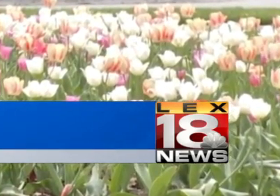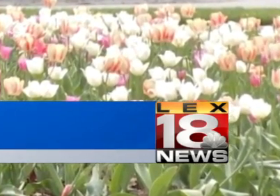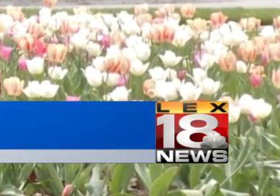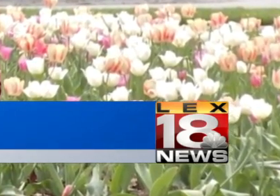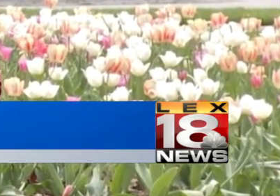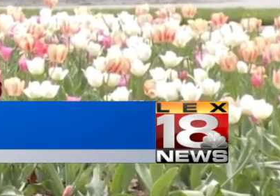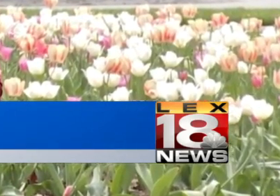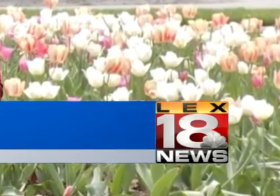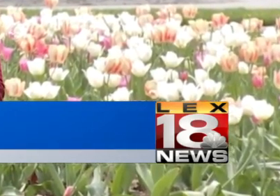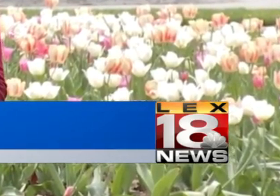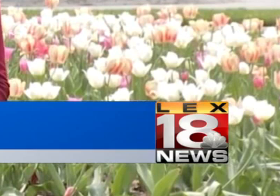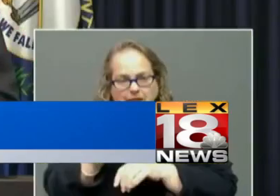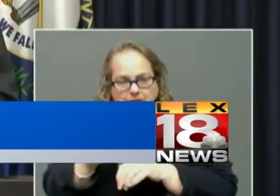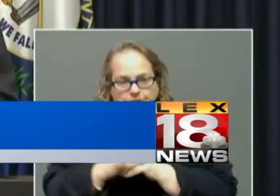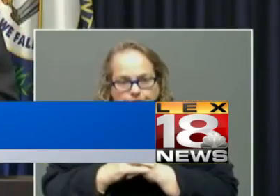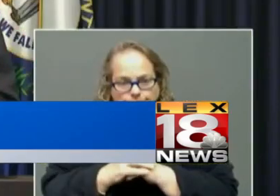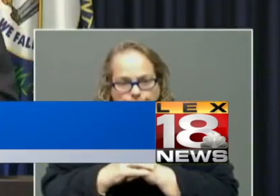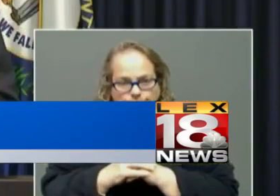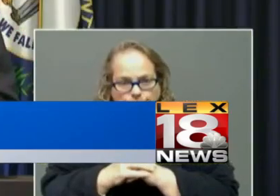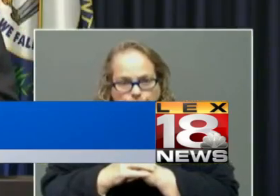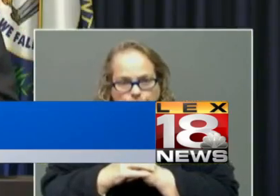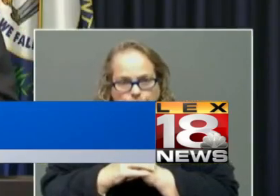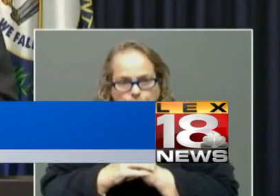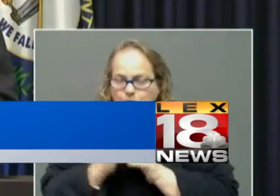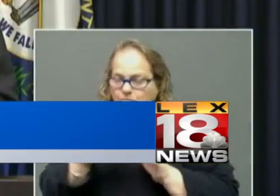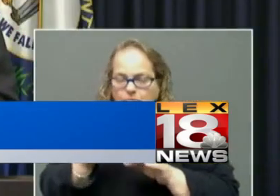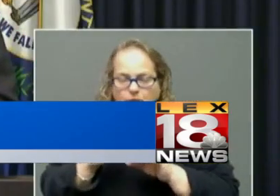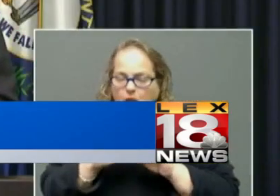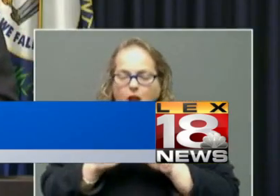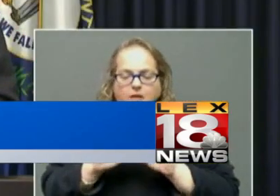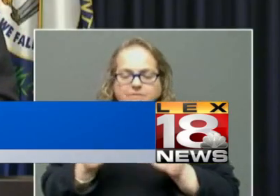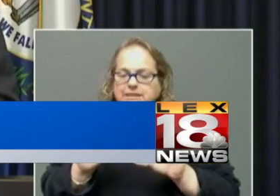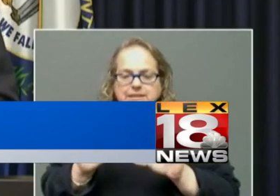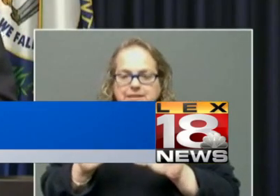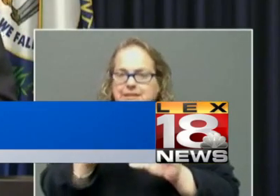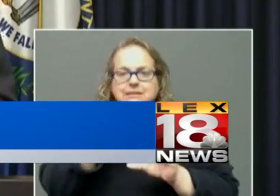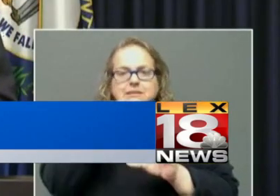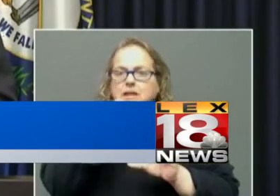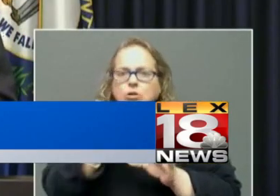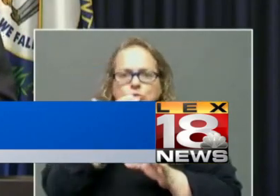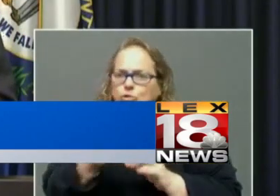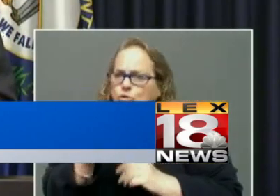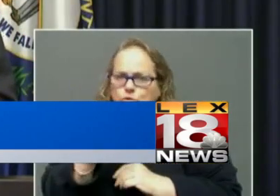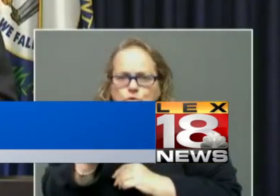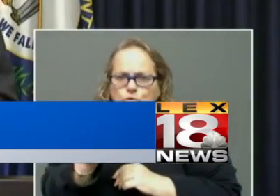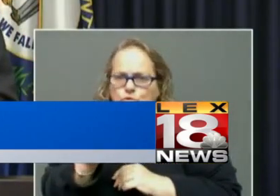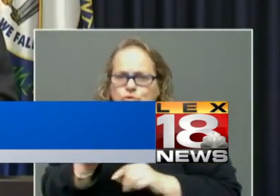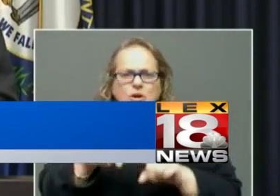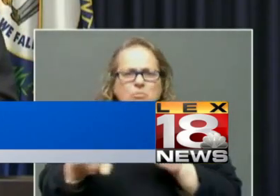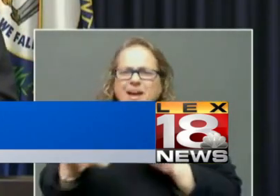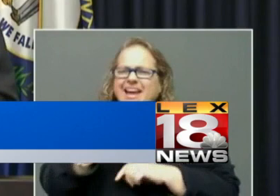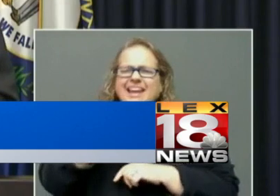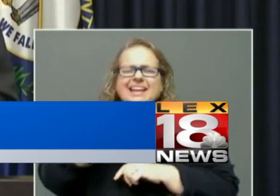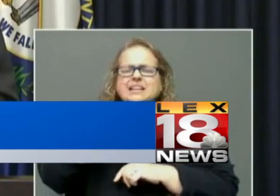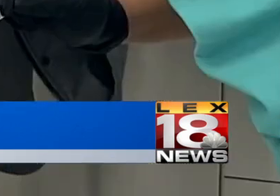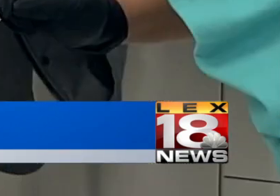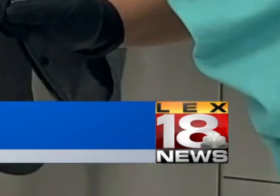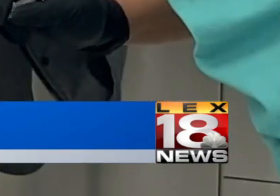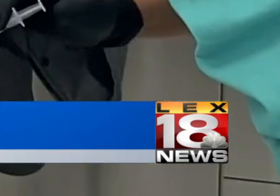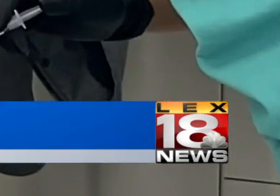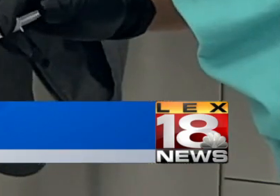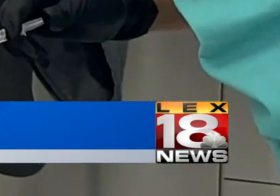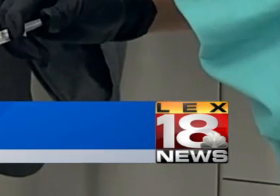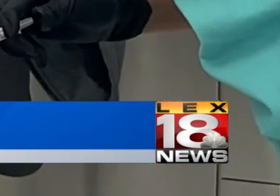J&J shot until further notice. Obviously, this isn't good news, but it is also not crippling news for our vaccination efforts.